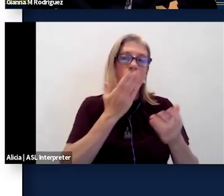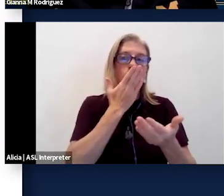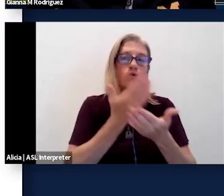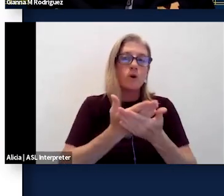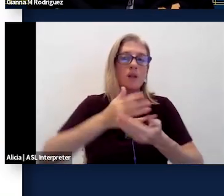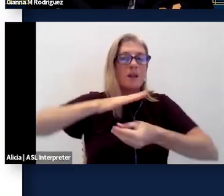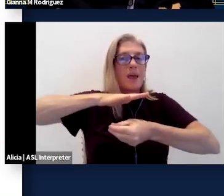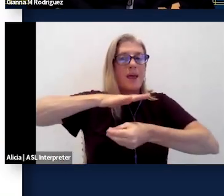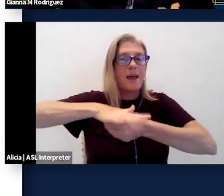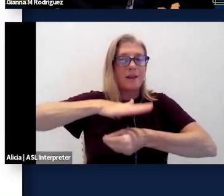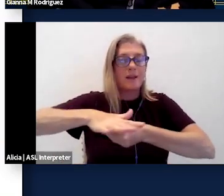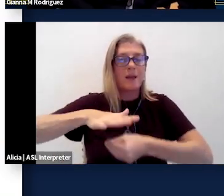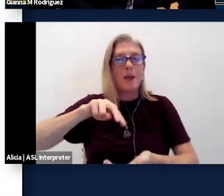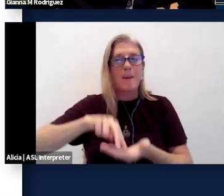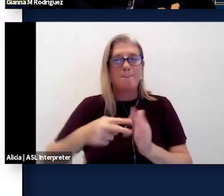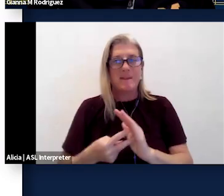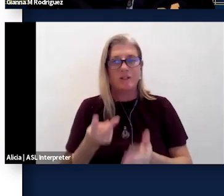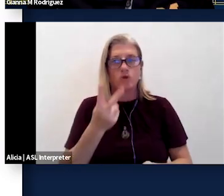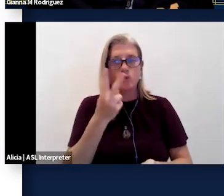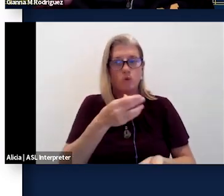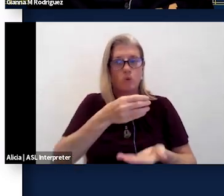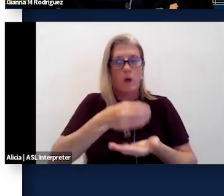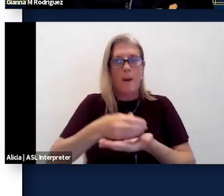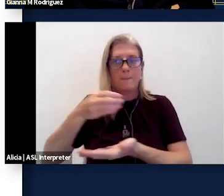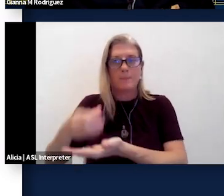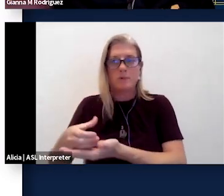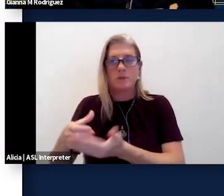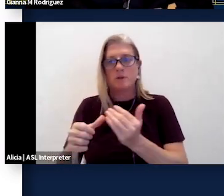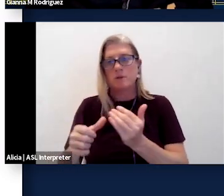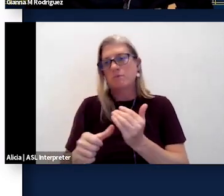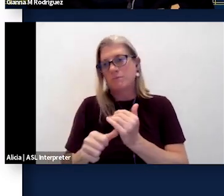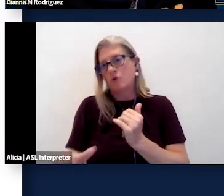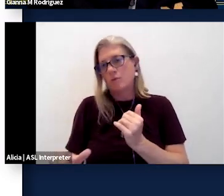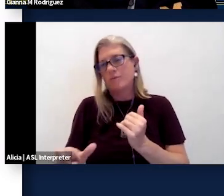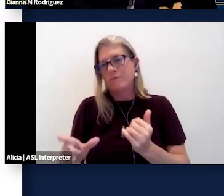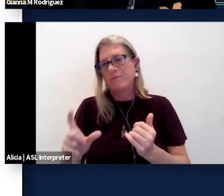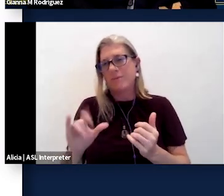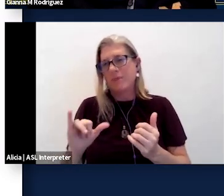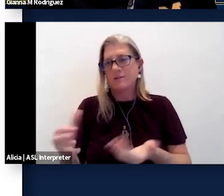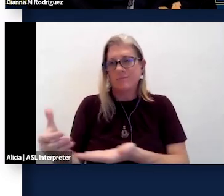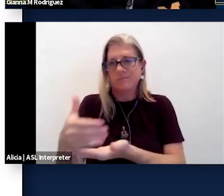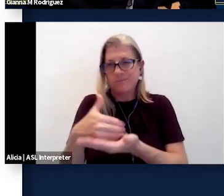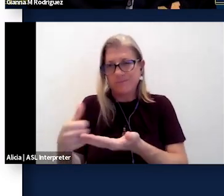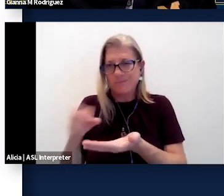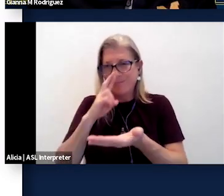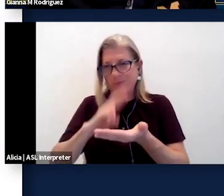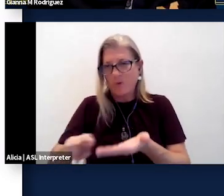means at least 2 cups of stool. And, this is anecdotal,